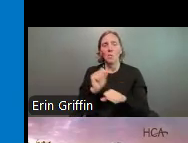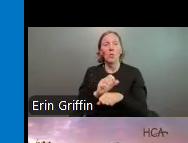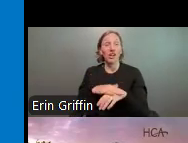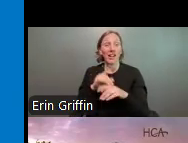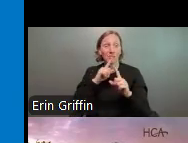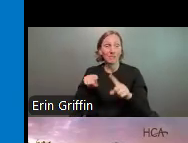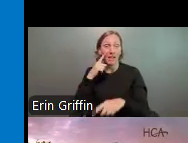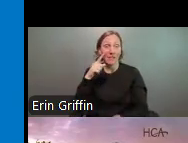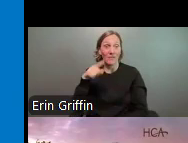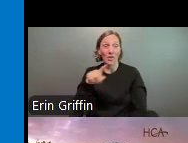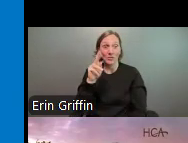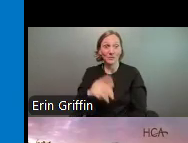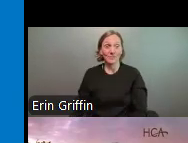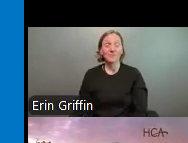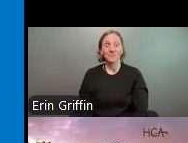those.